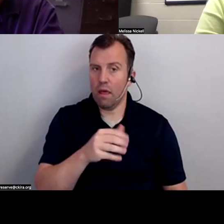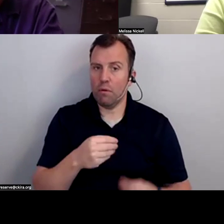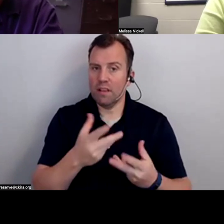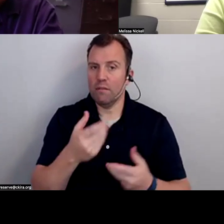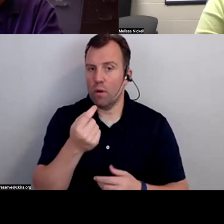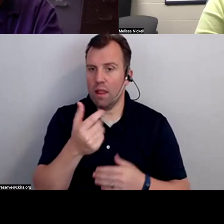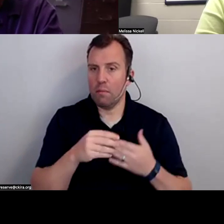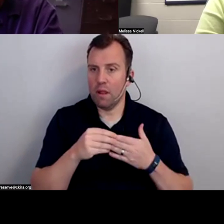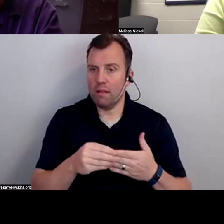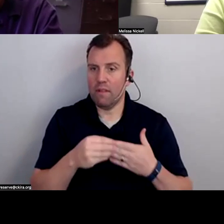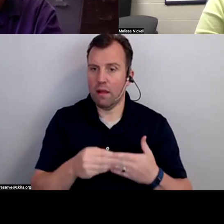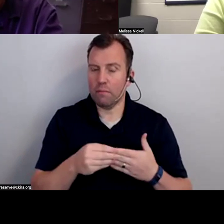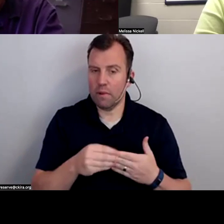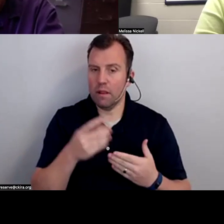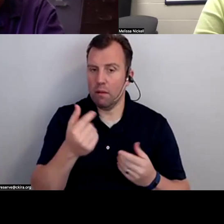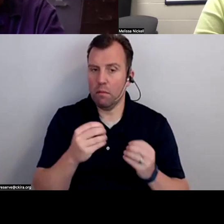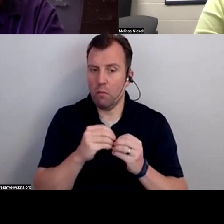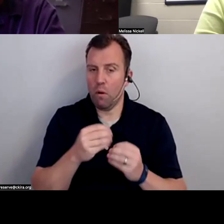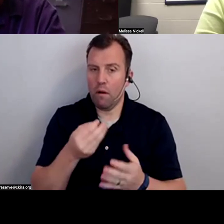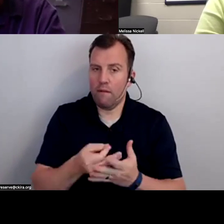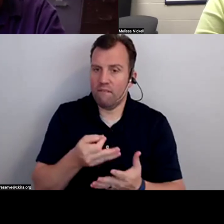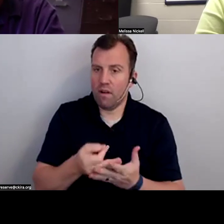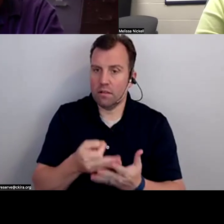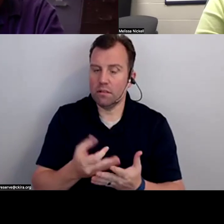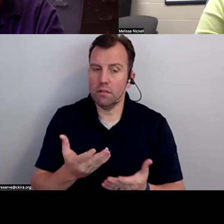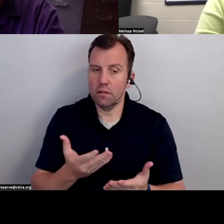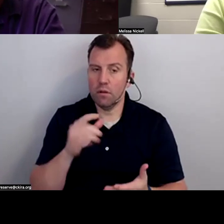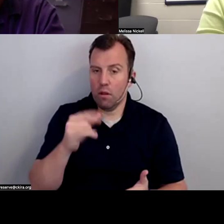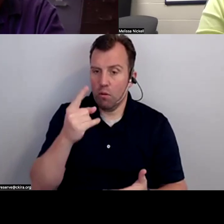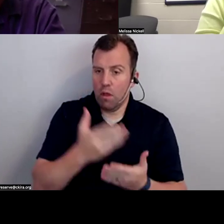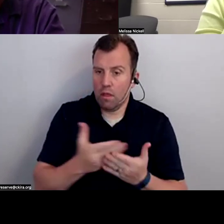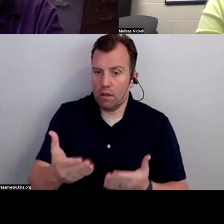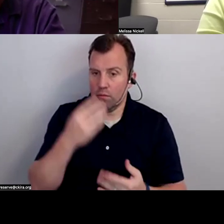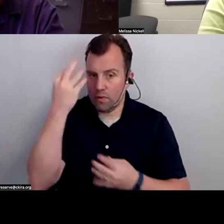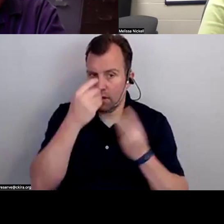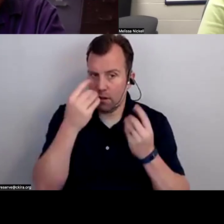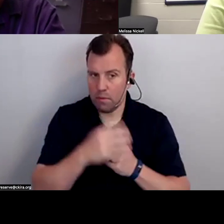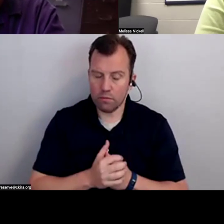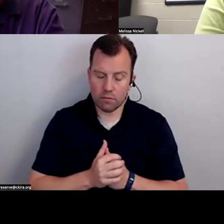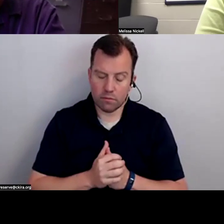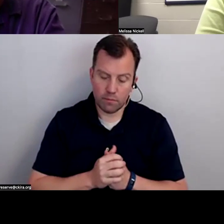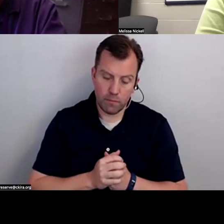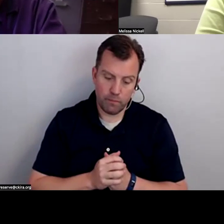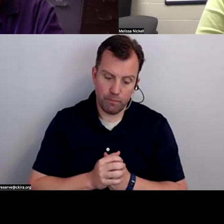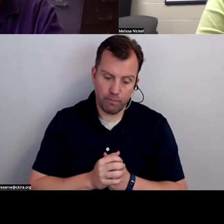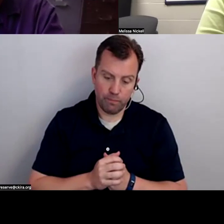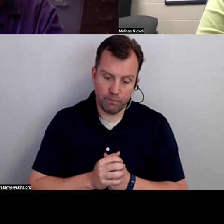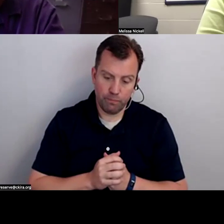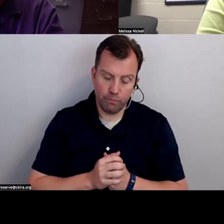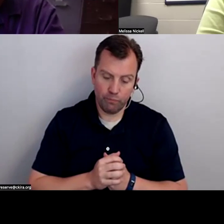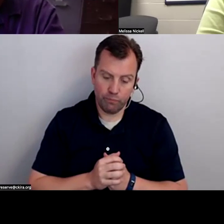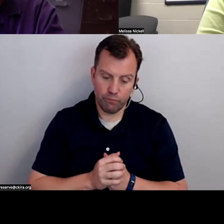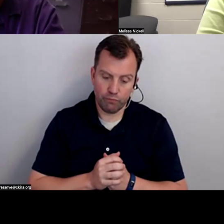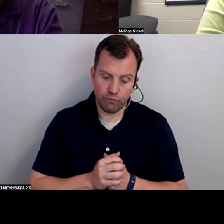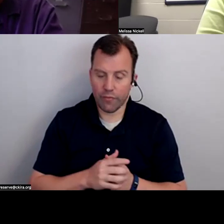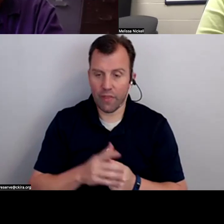little substantially more funding. So that's one thing to think about. But yeah, that, you know, you still have to